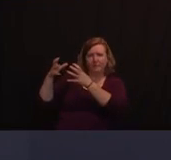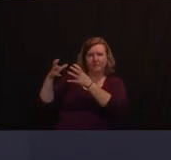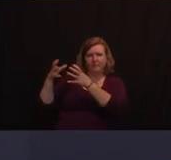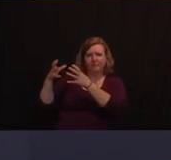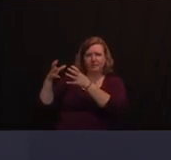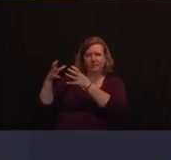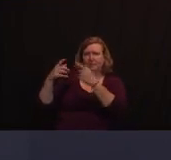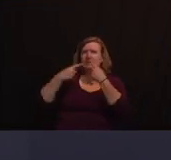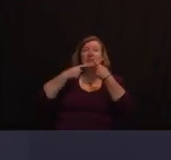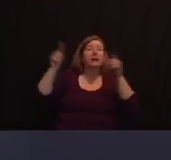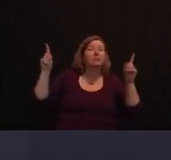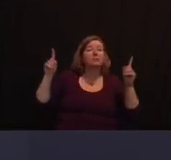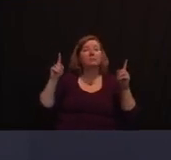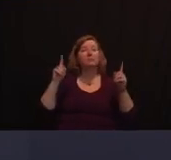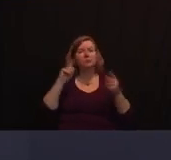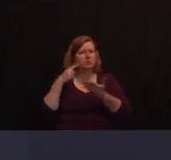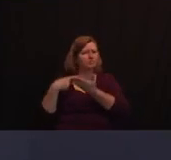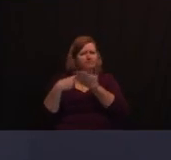those hard to reach